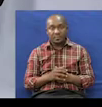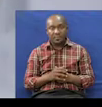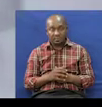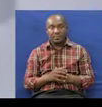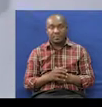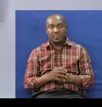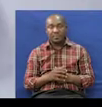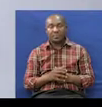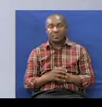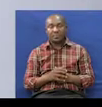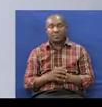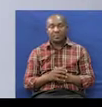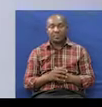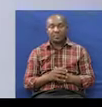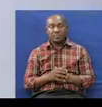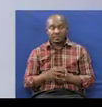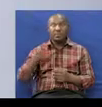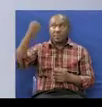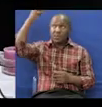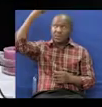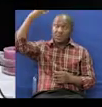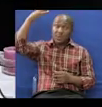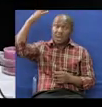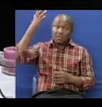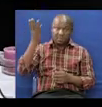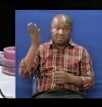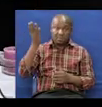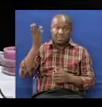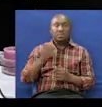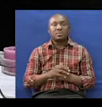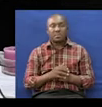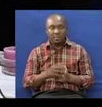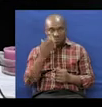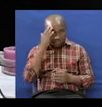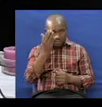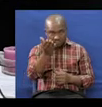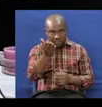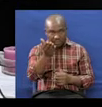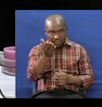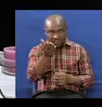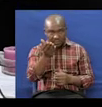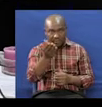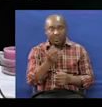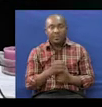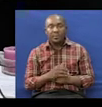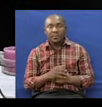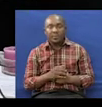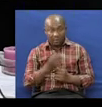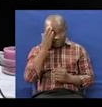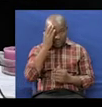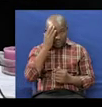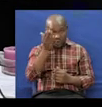structure or pictures like that. That is sun. I think many of you are familiar